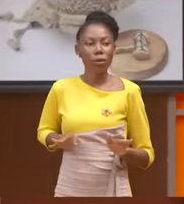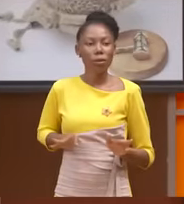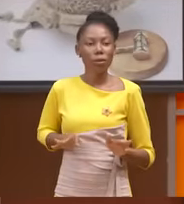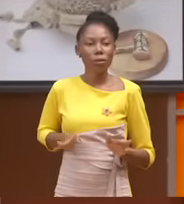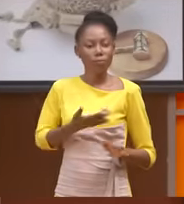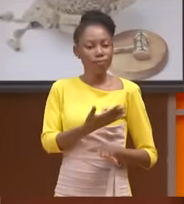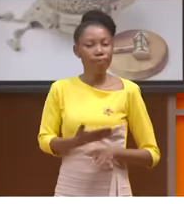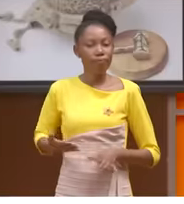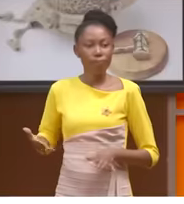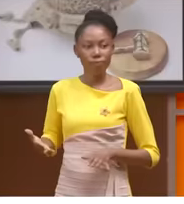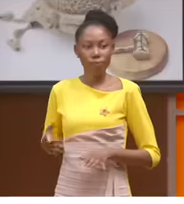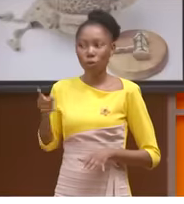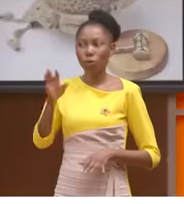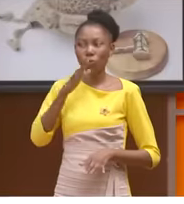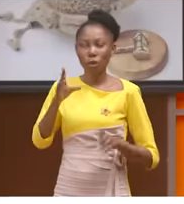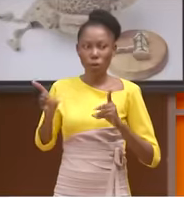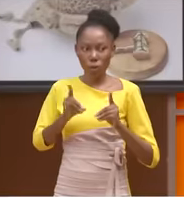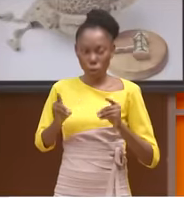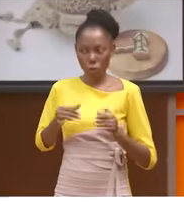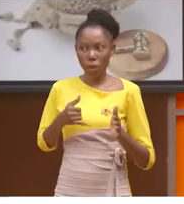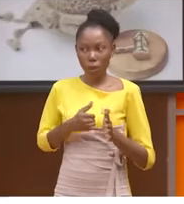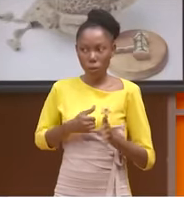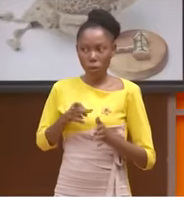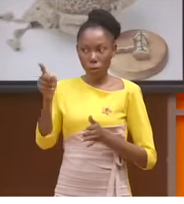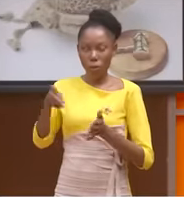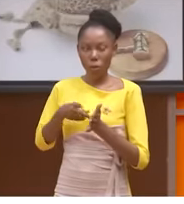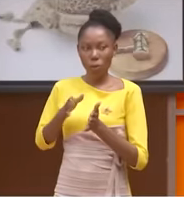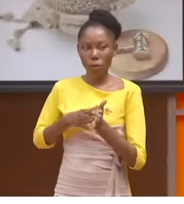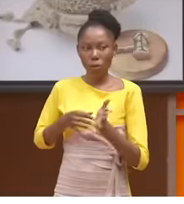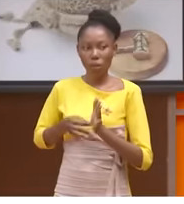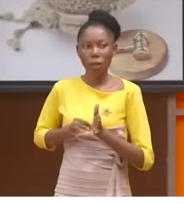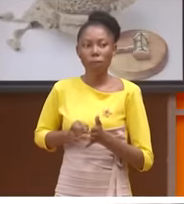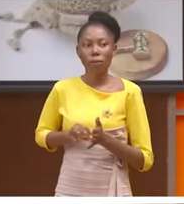Basic things, you're already doing one, the school fees,